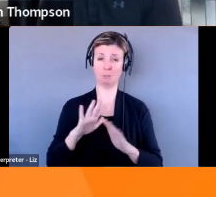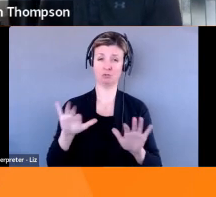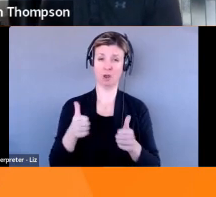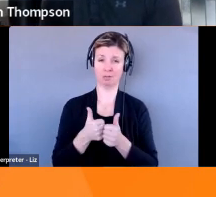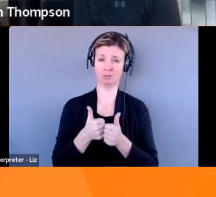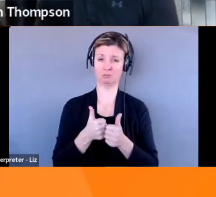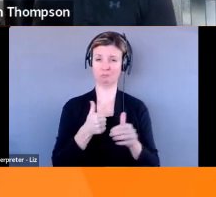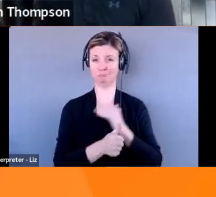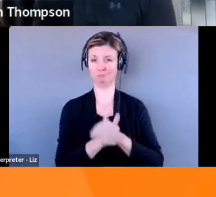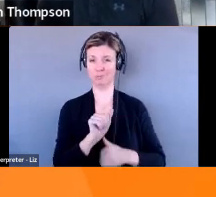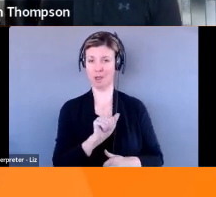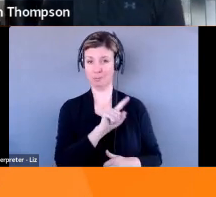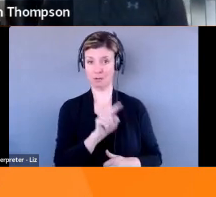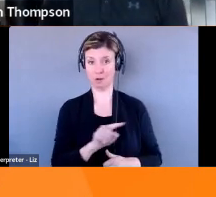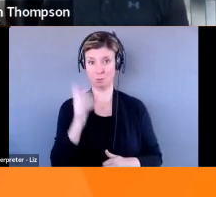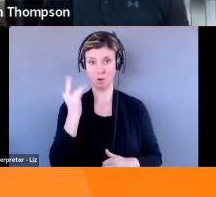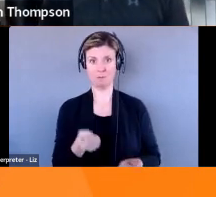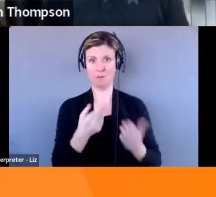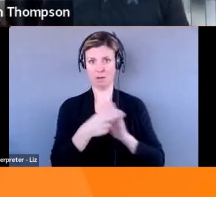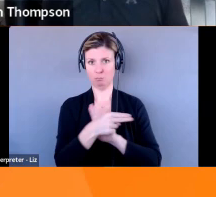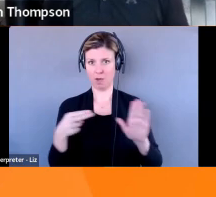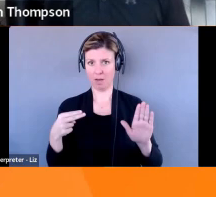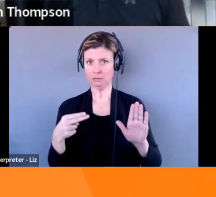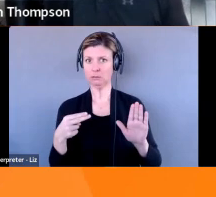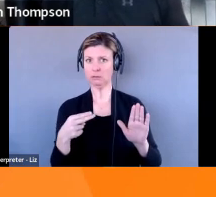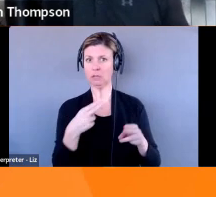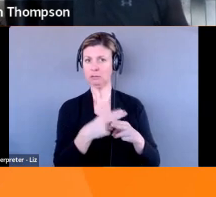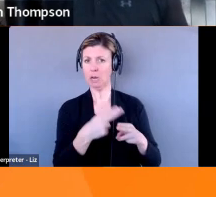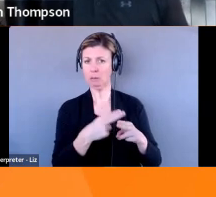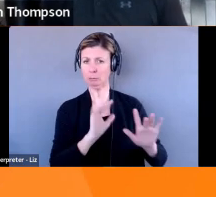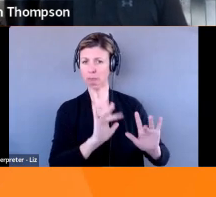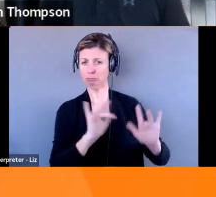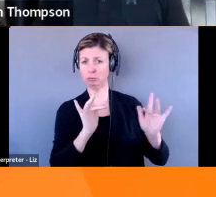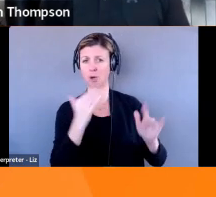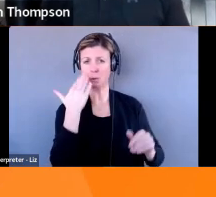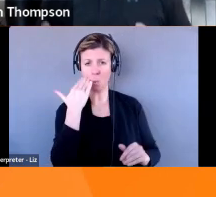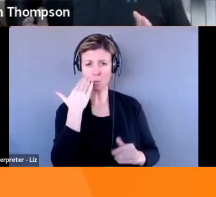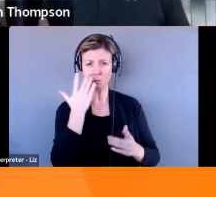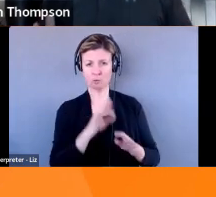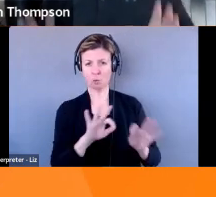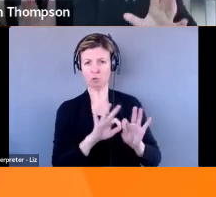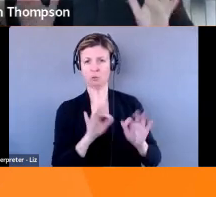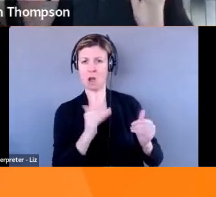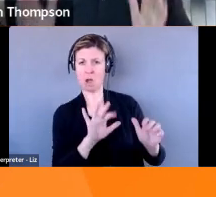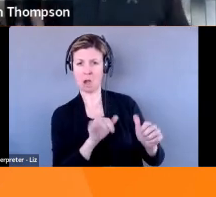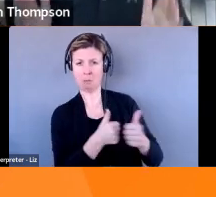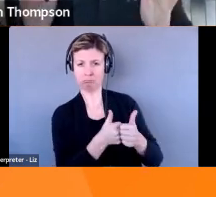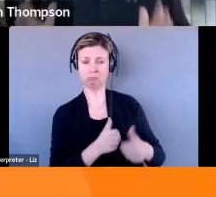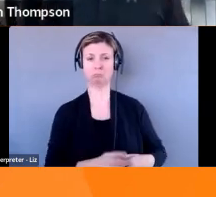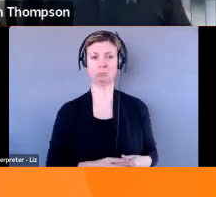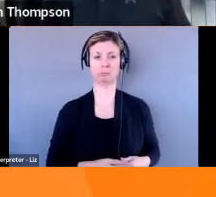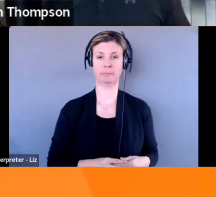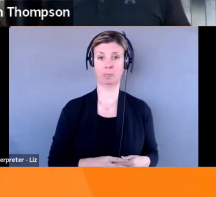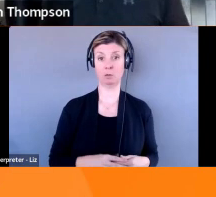entrenched brands on the platform that we need to make sure we're able to fight with. Okay. And so what I do is I go to the